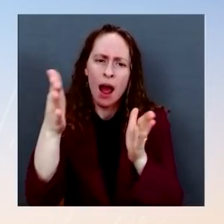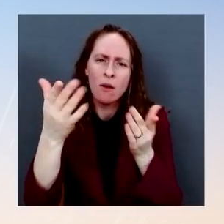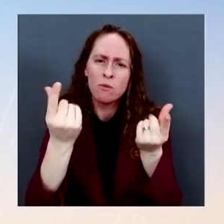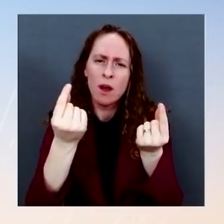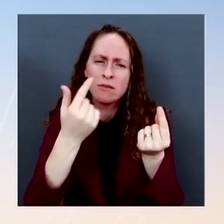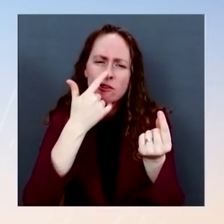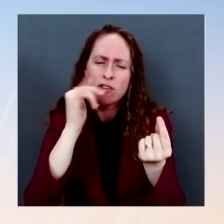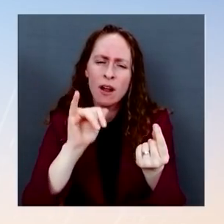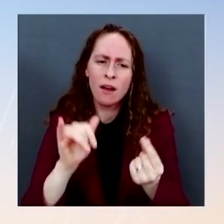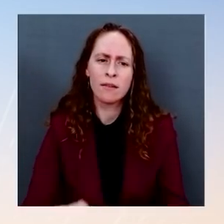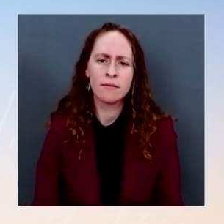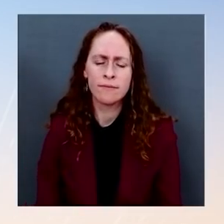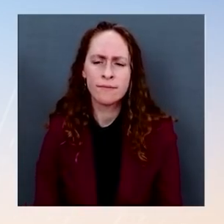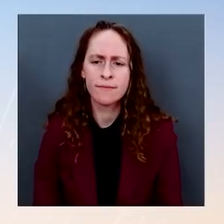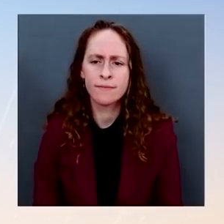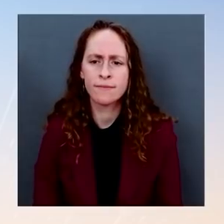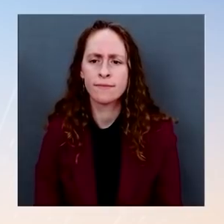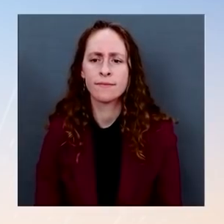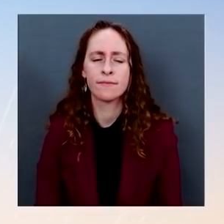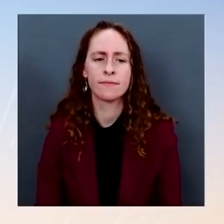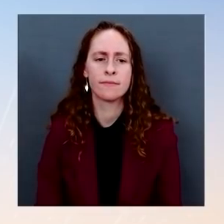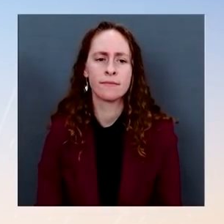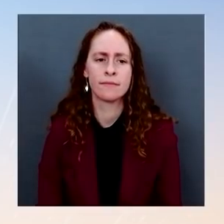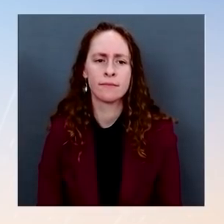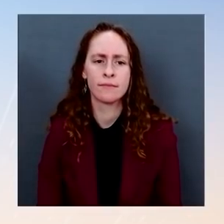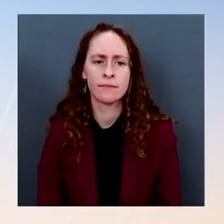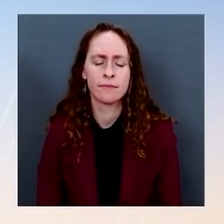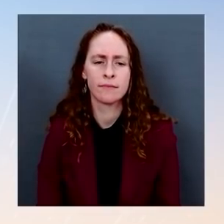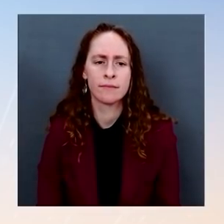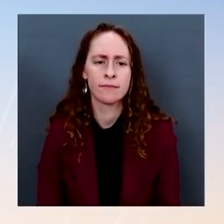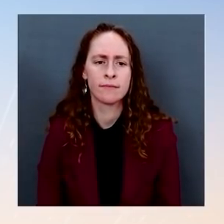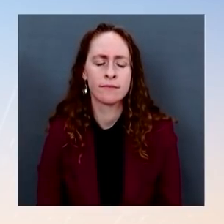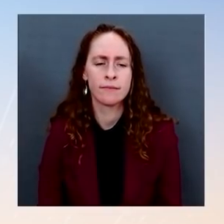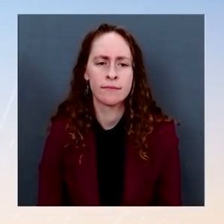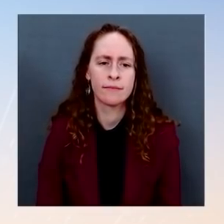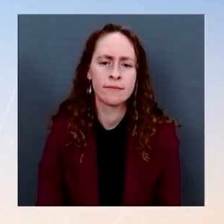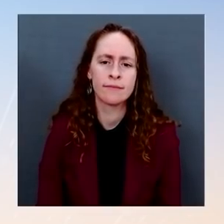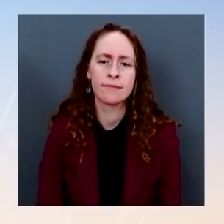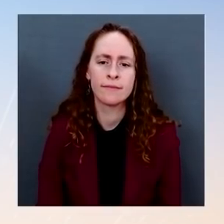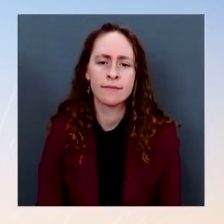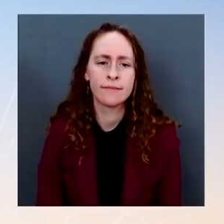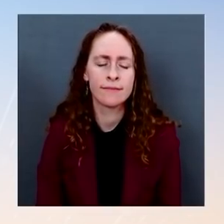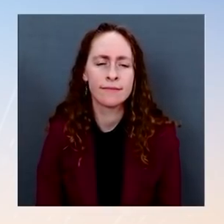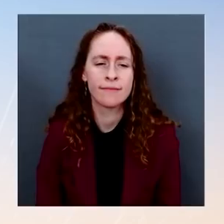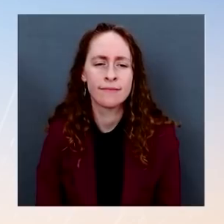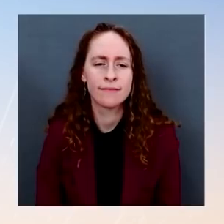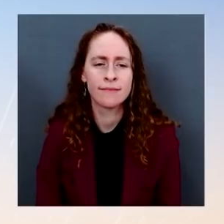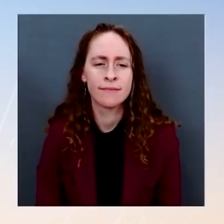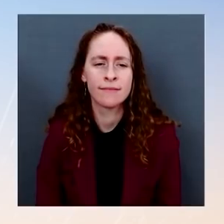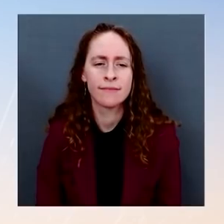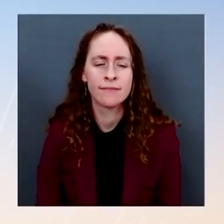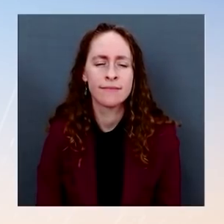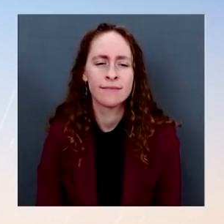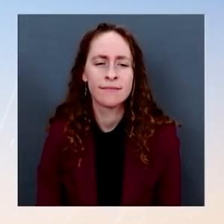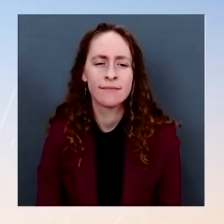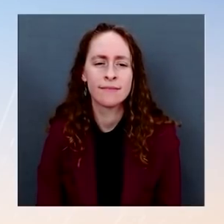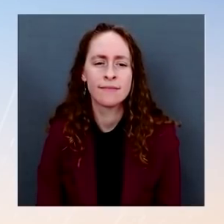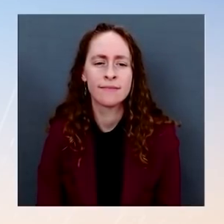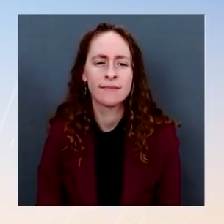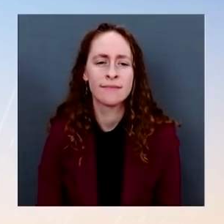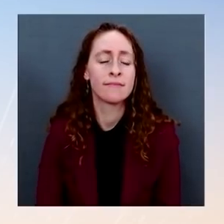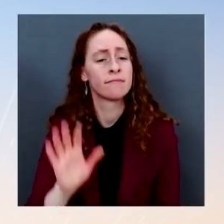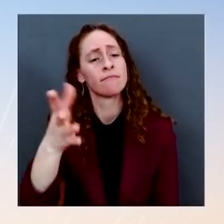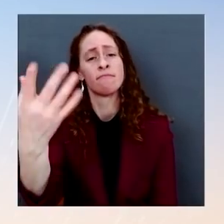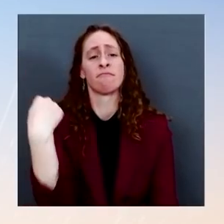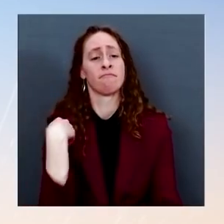to participate in the global community's effort to push them to do more to get to the origins of the